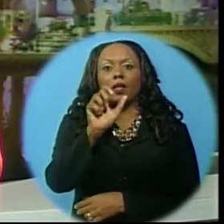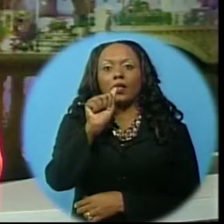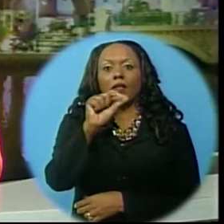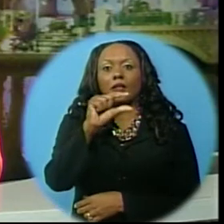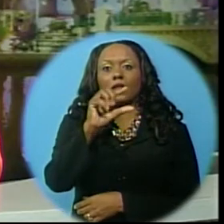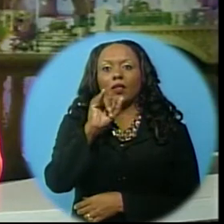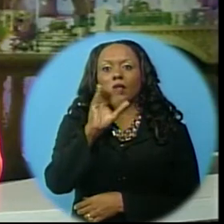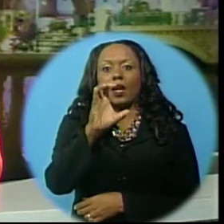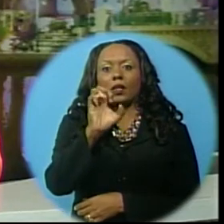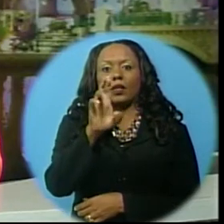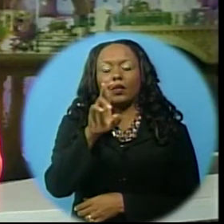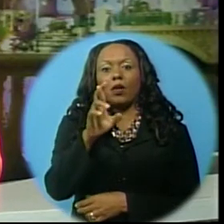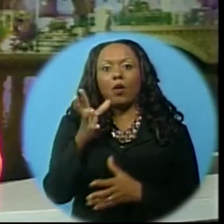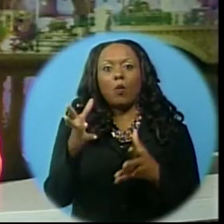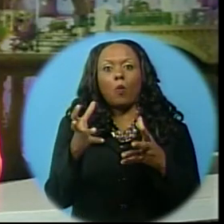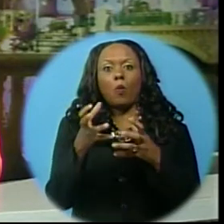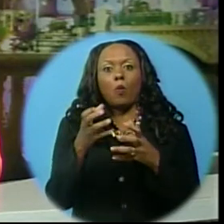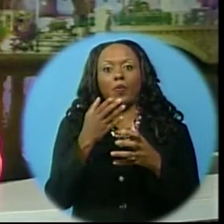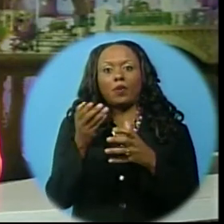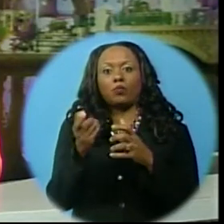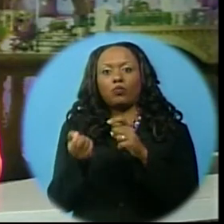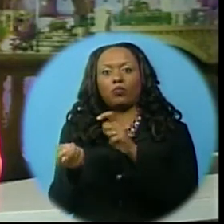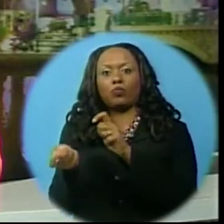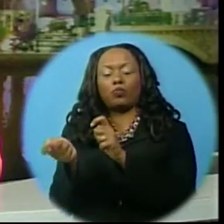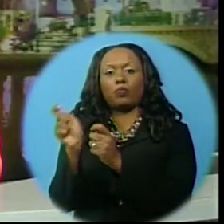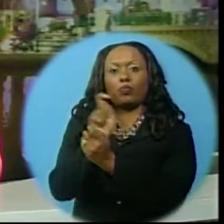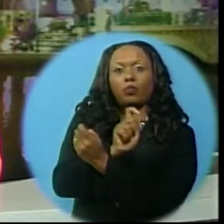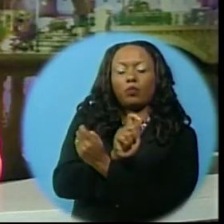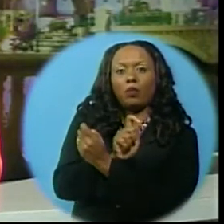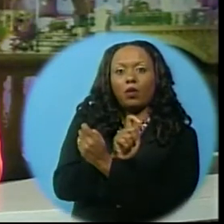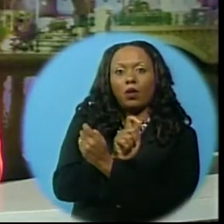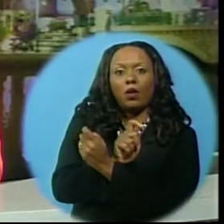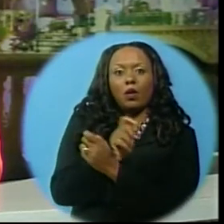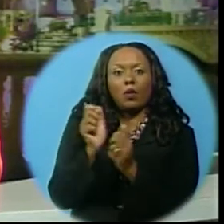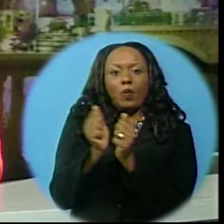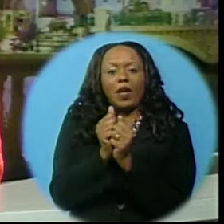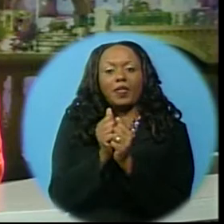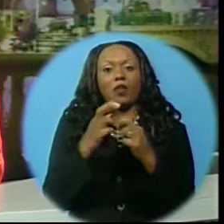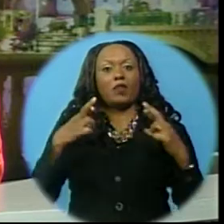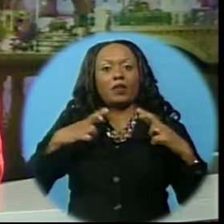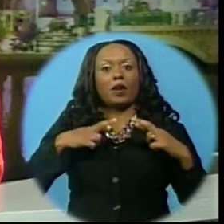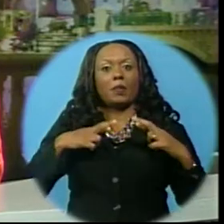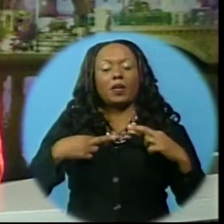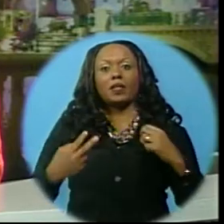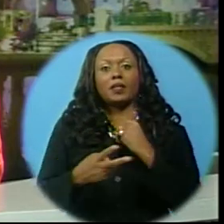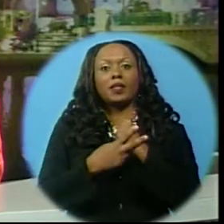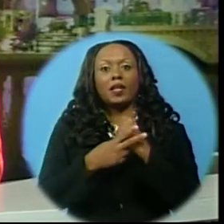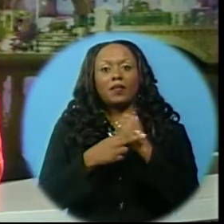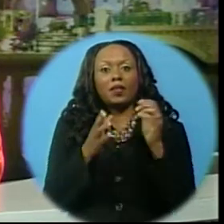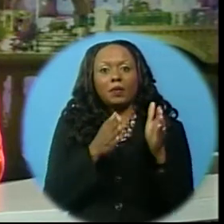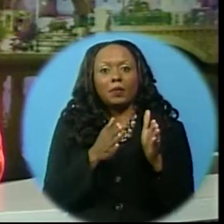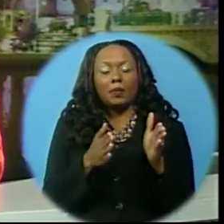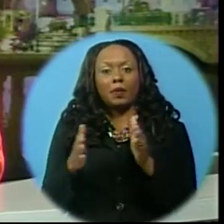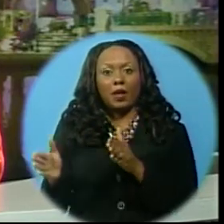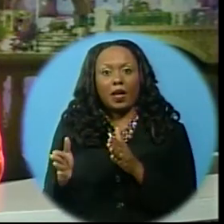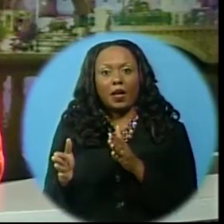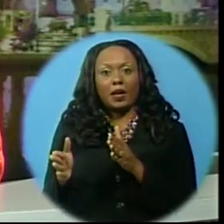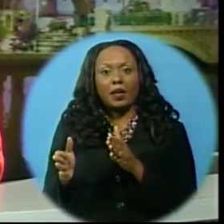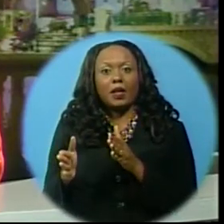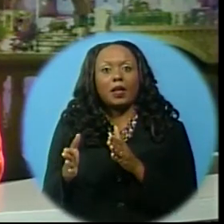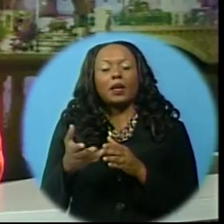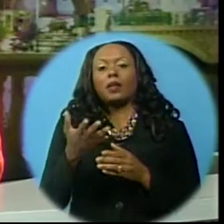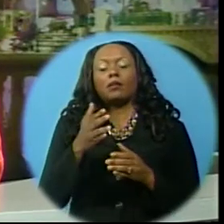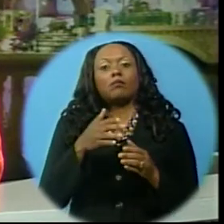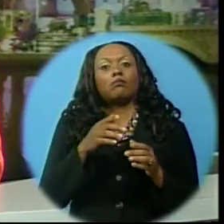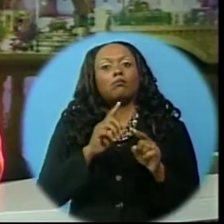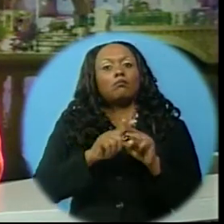a reverse in their decision to remove the registered retirement savings plan from the list of personal allowances. The plans were